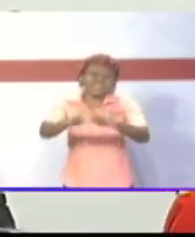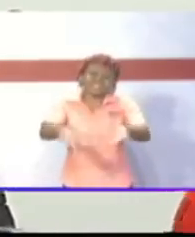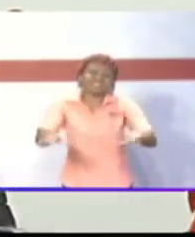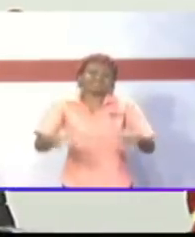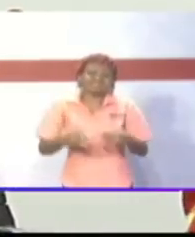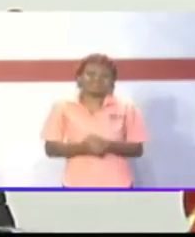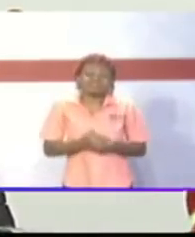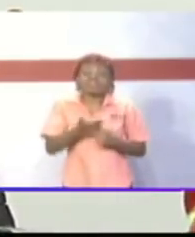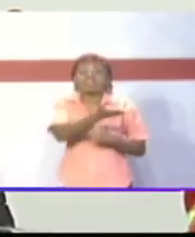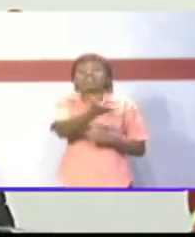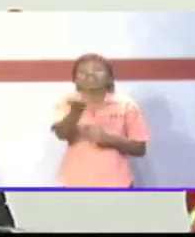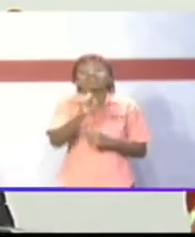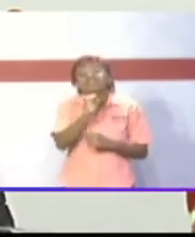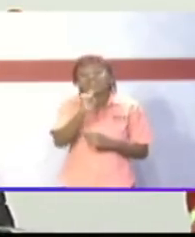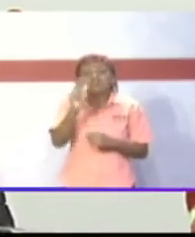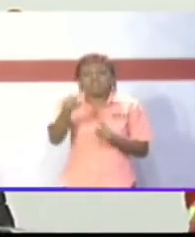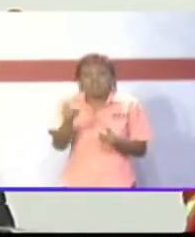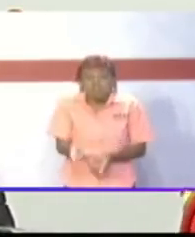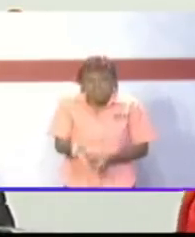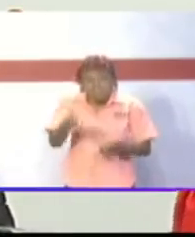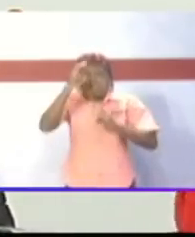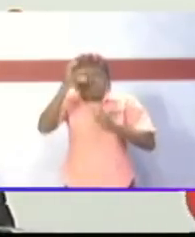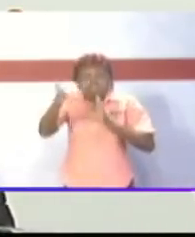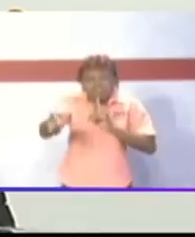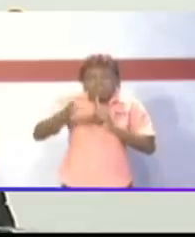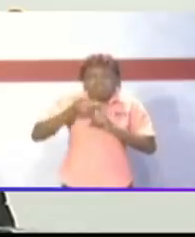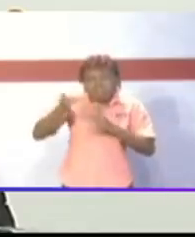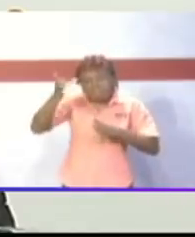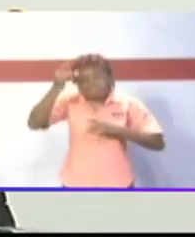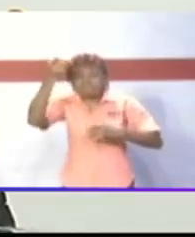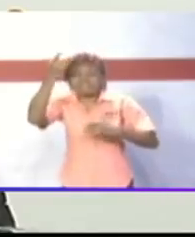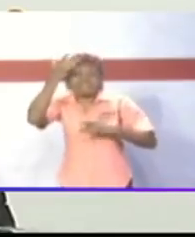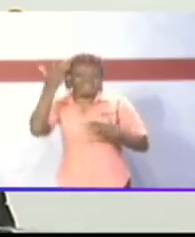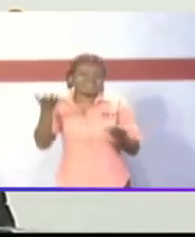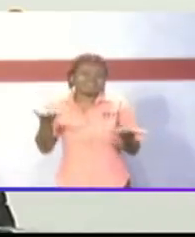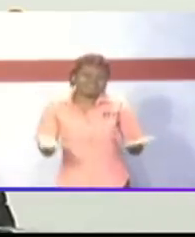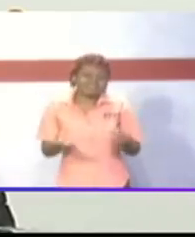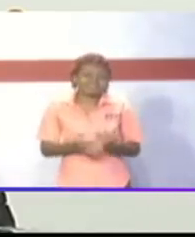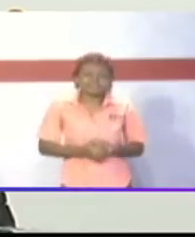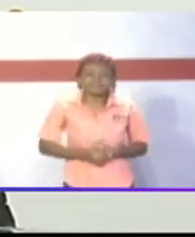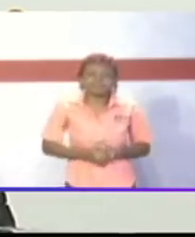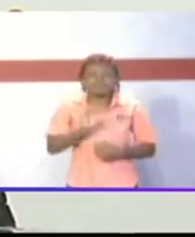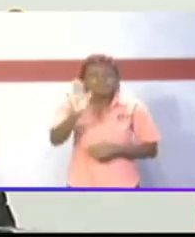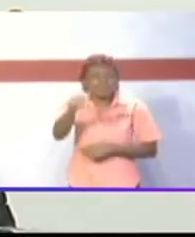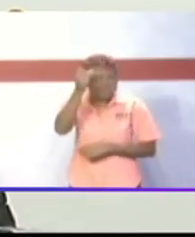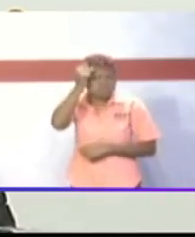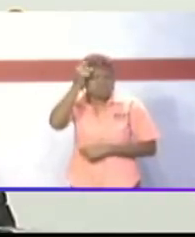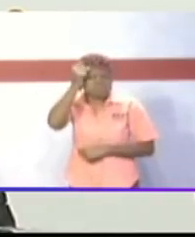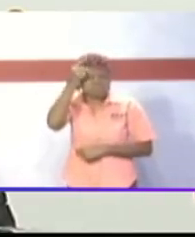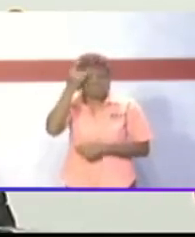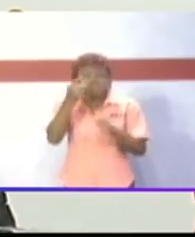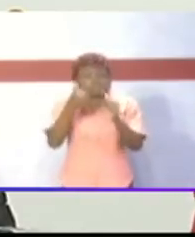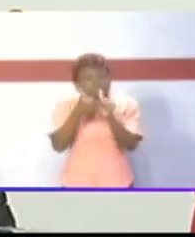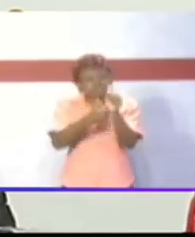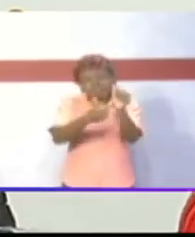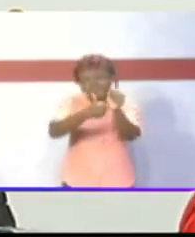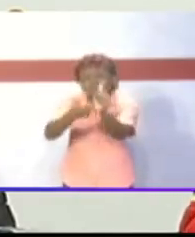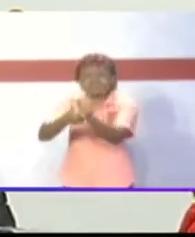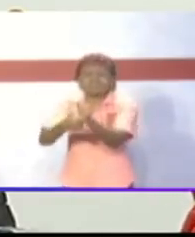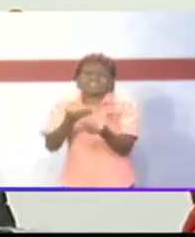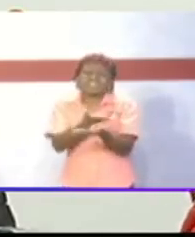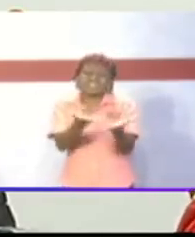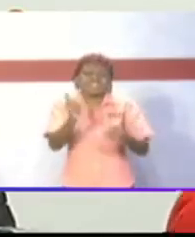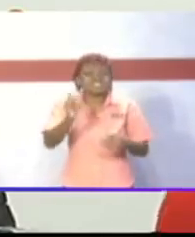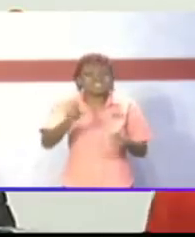the choice to be vaccinated is not only a personal choice, it is also something that you have to